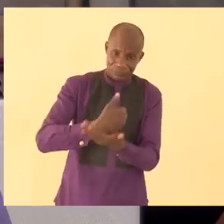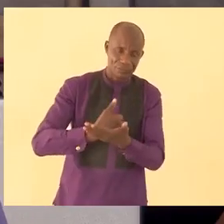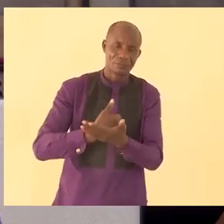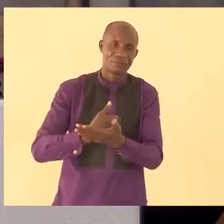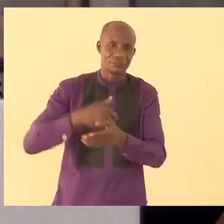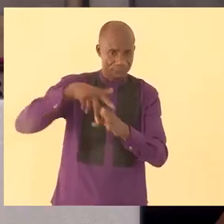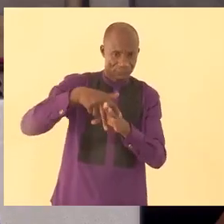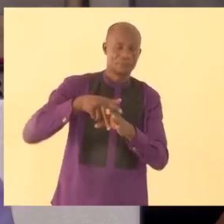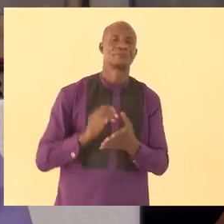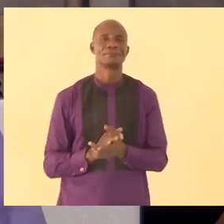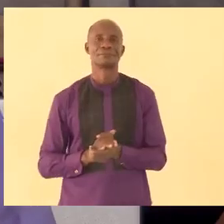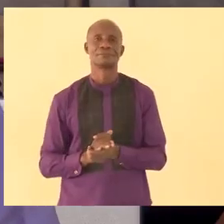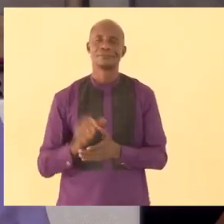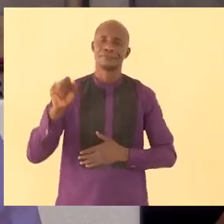deals.